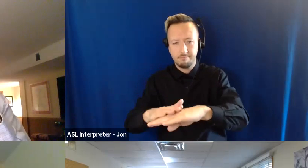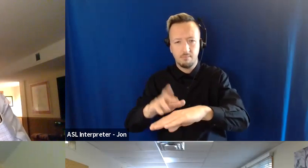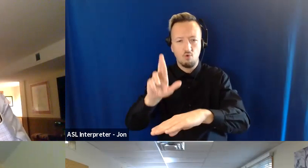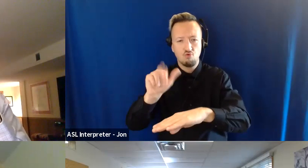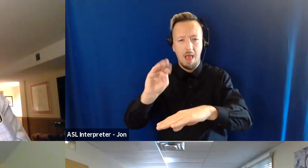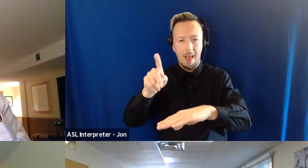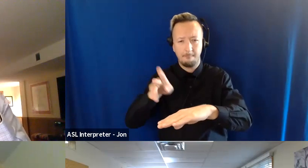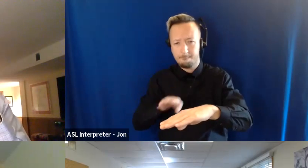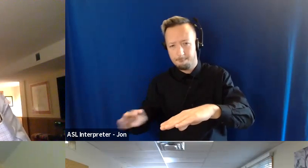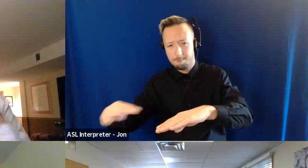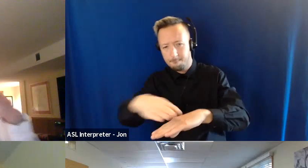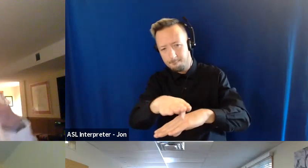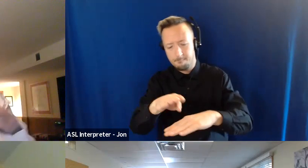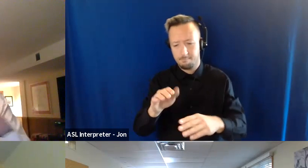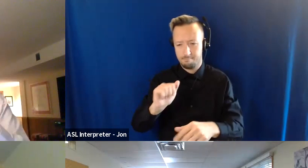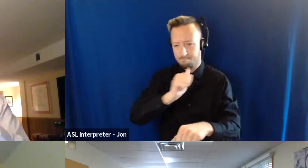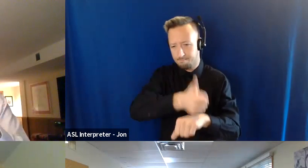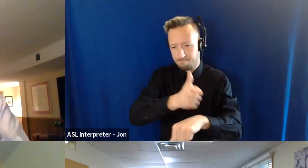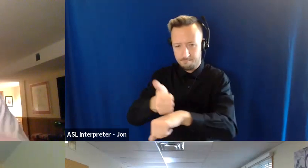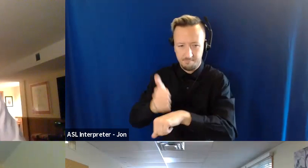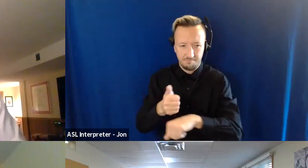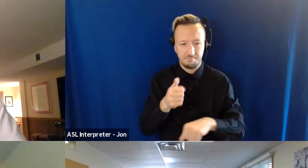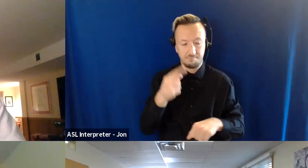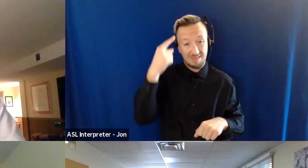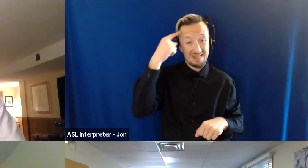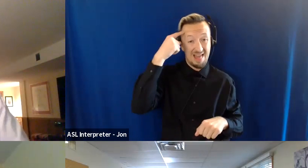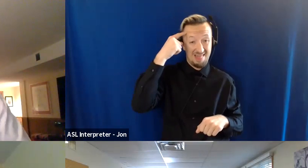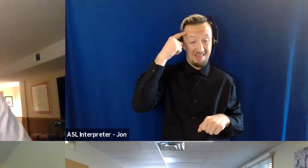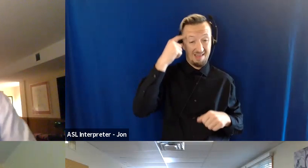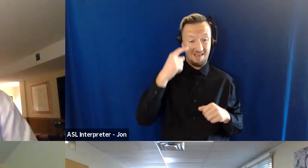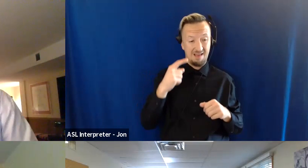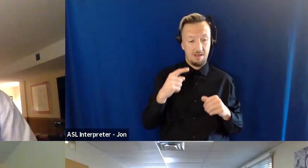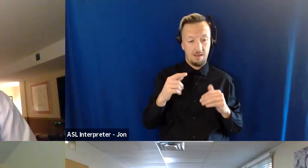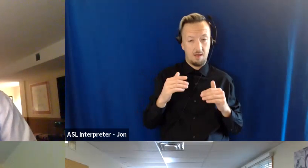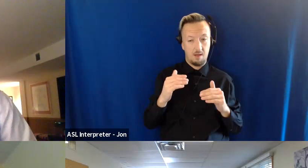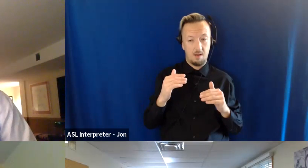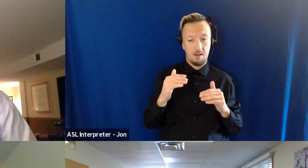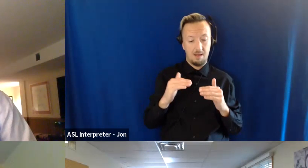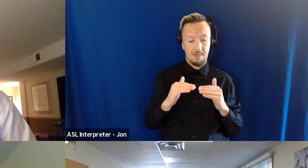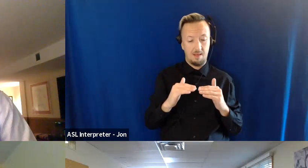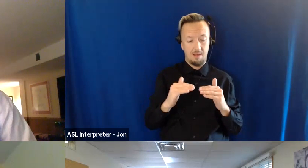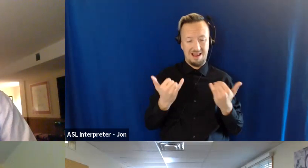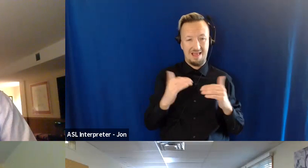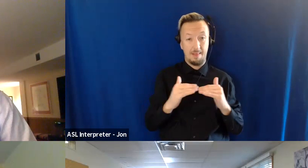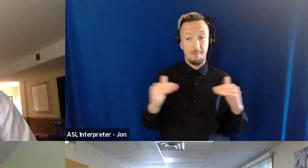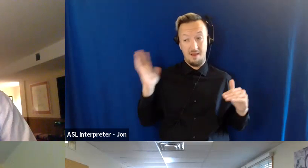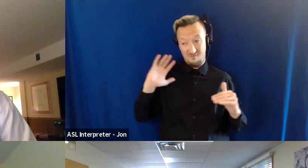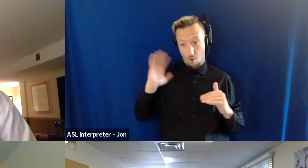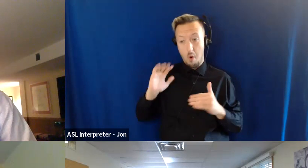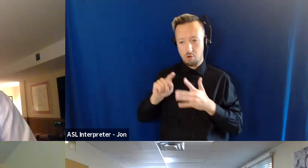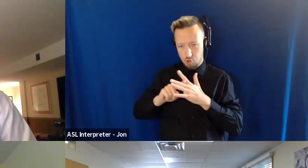in and make it accessible. So I just think that the level at which all of that has been taken